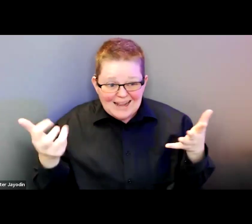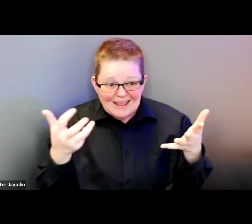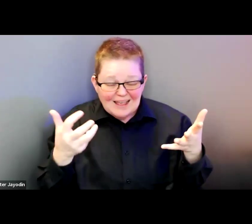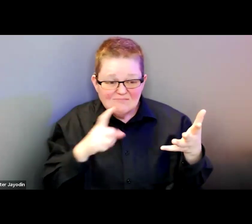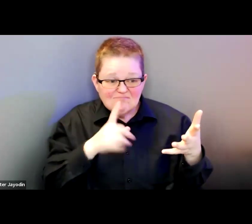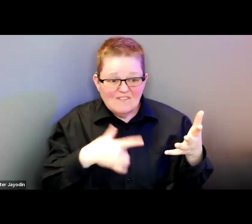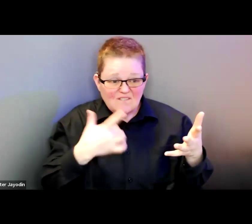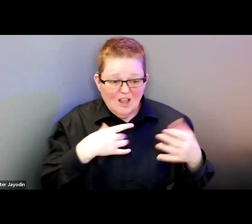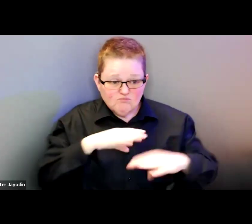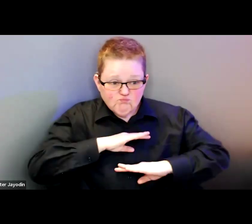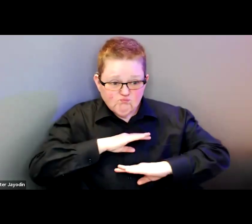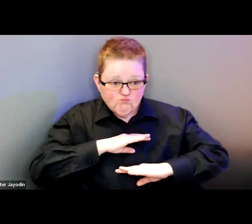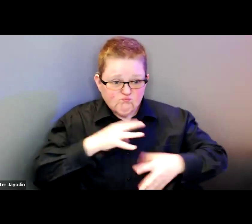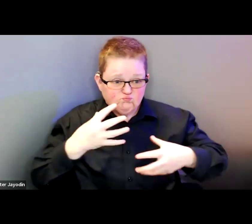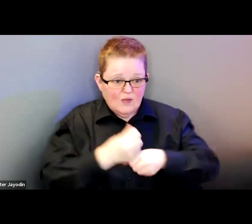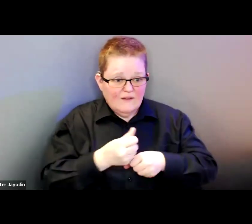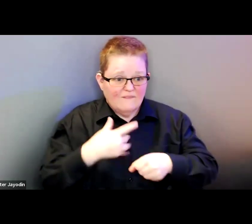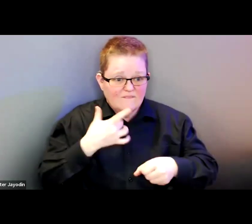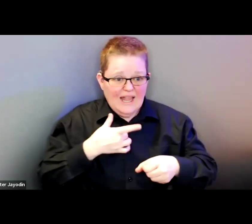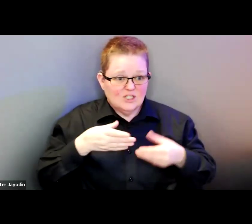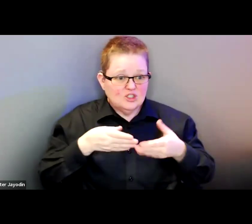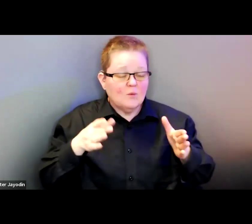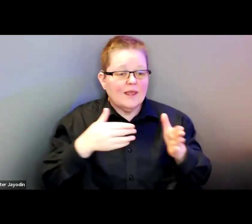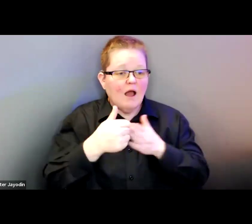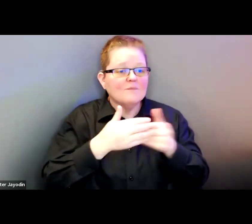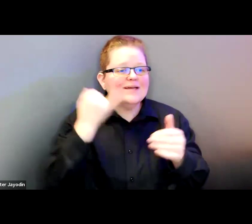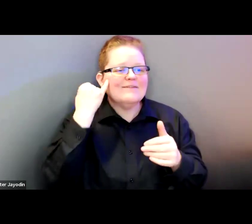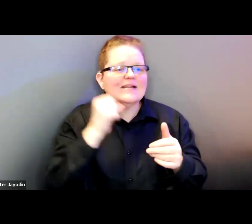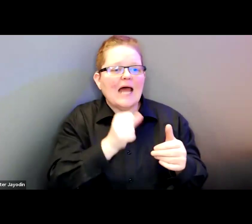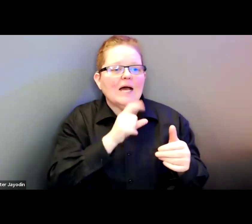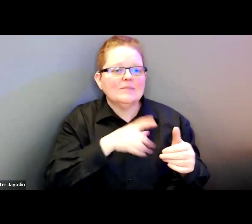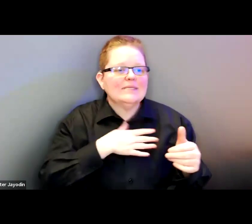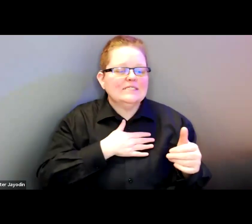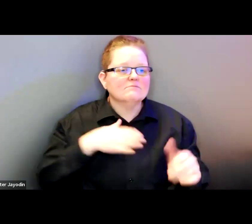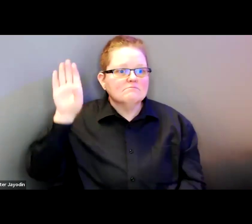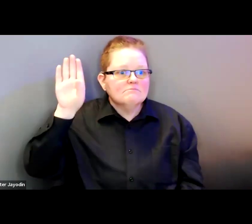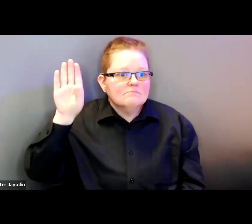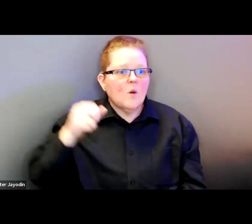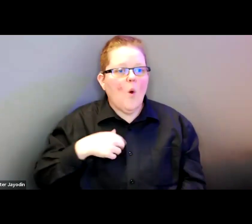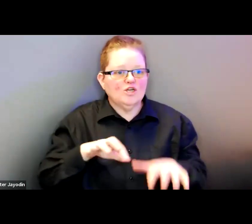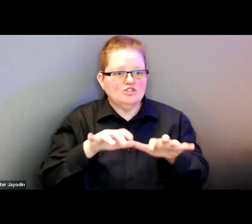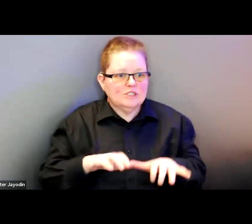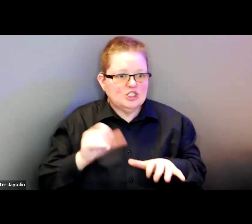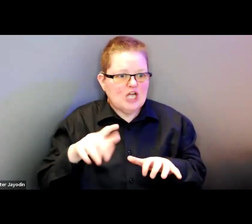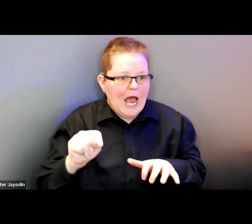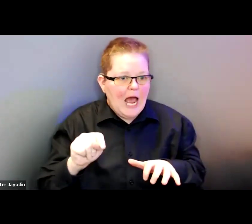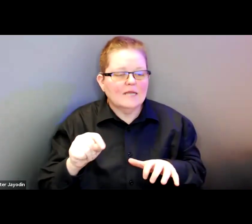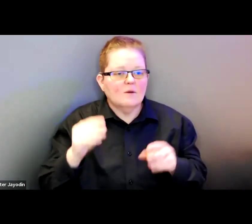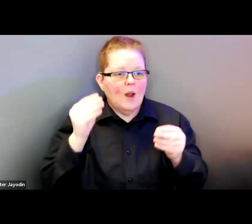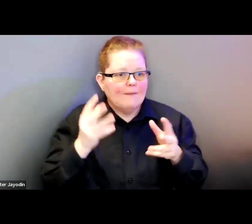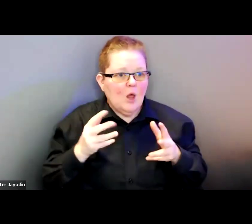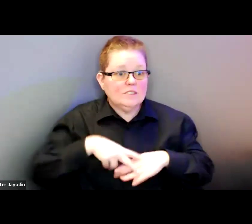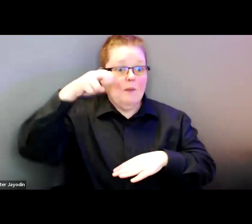Okay, it seems like people are generally comfortable. If you're not, raise your hand or put something in the chat or text me or whatever, jump up and down or something